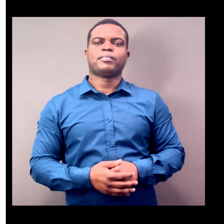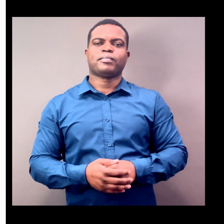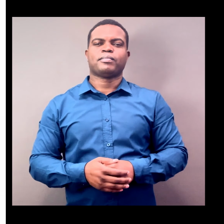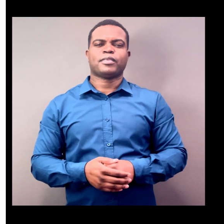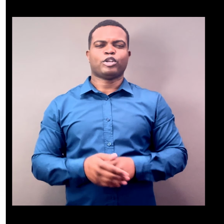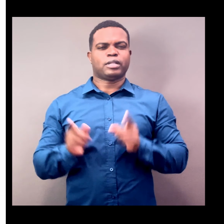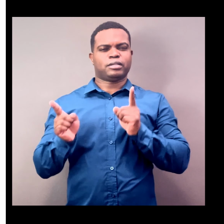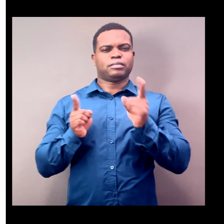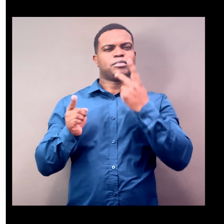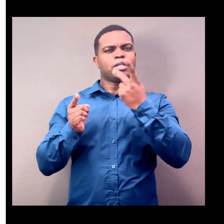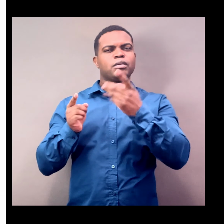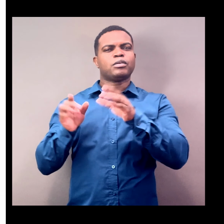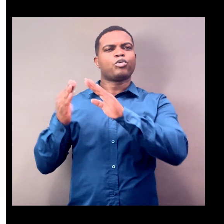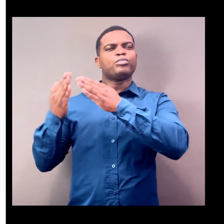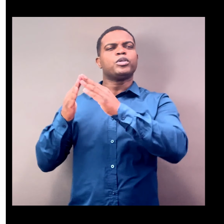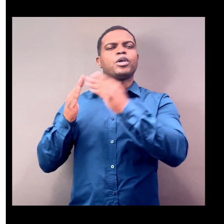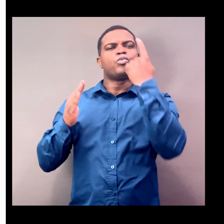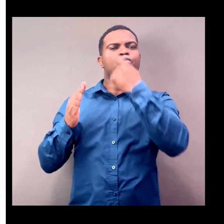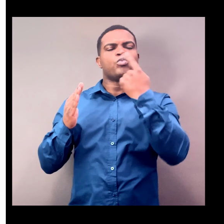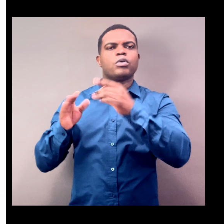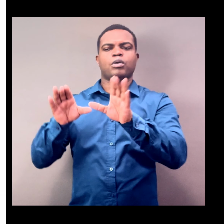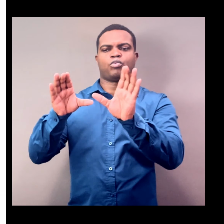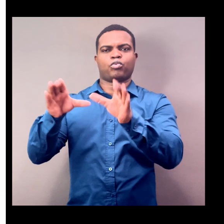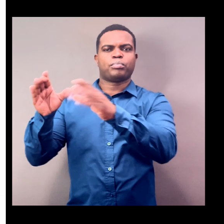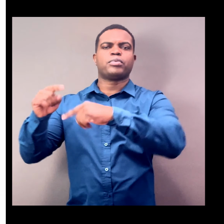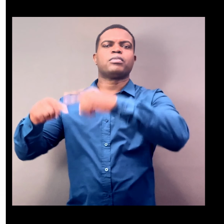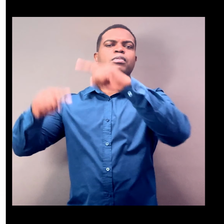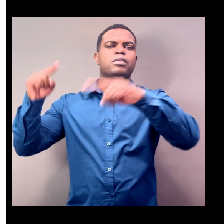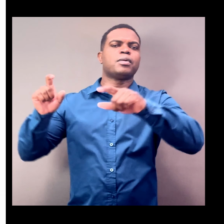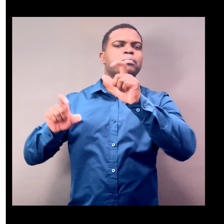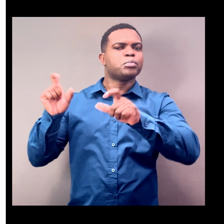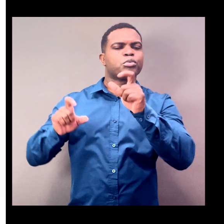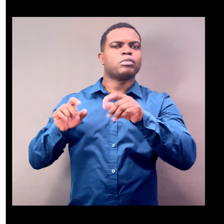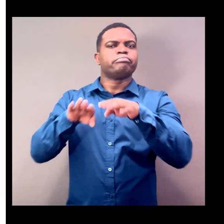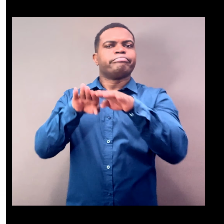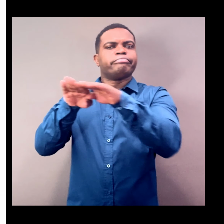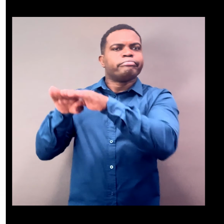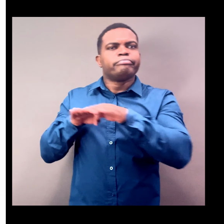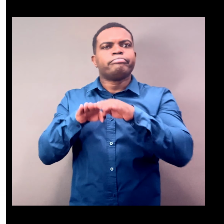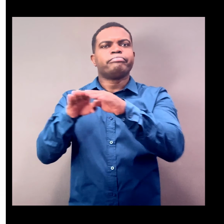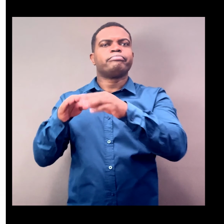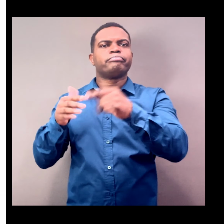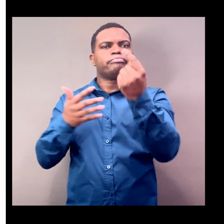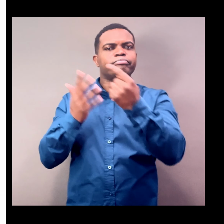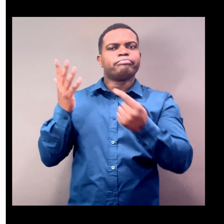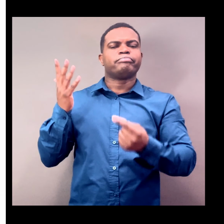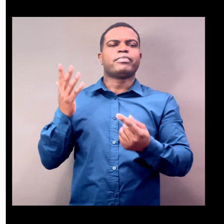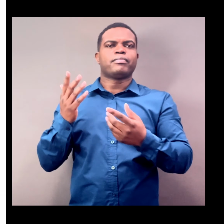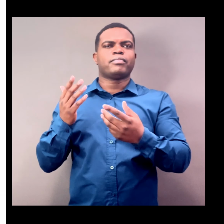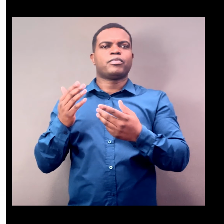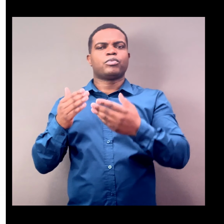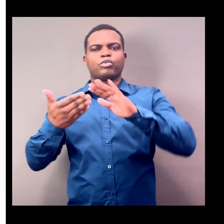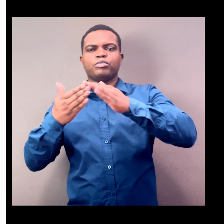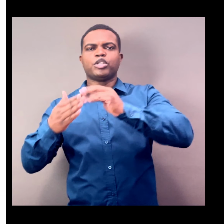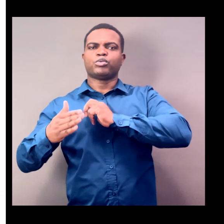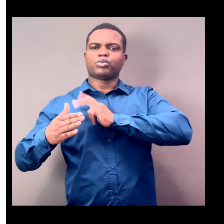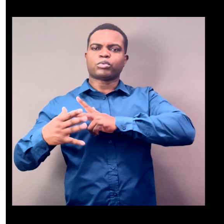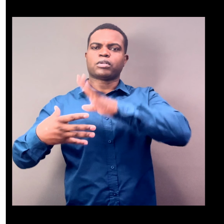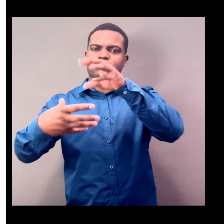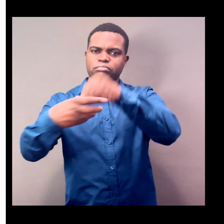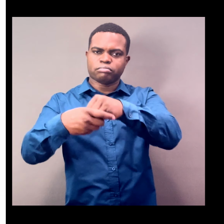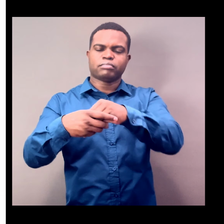common characteristics or interests that are living together within a larger society. While engagement